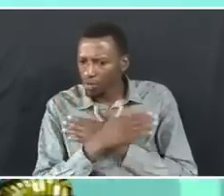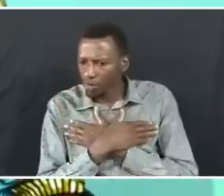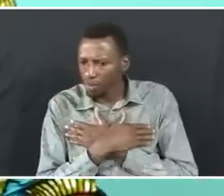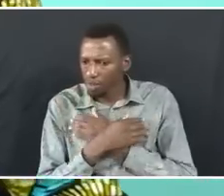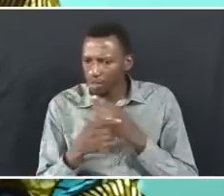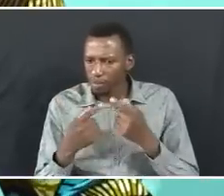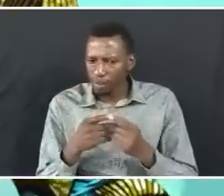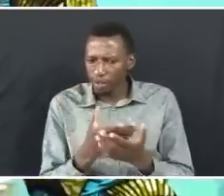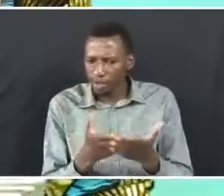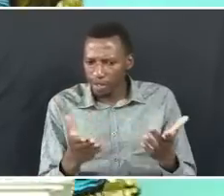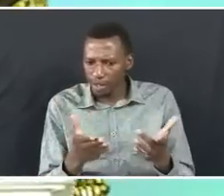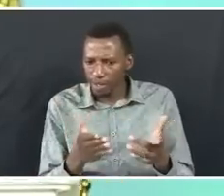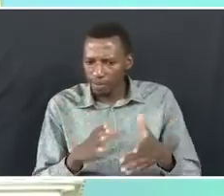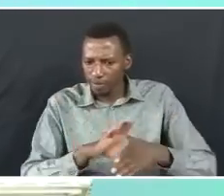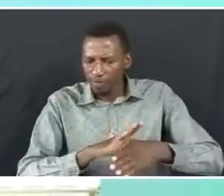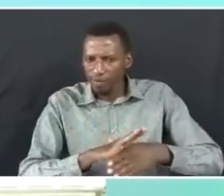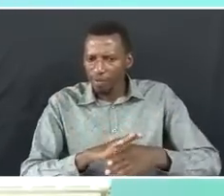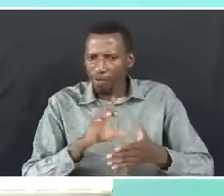so what about you?